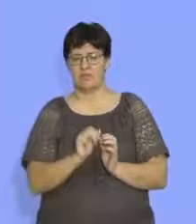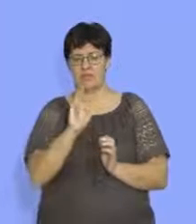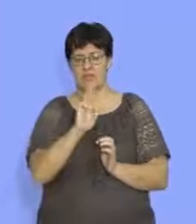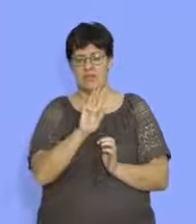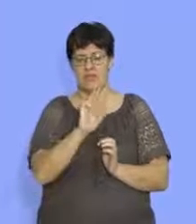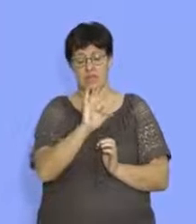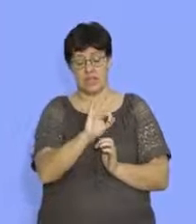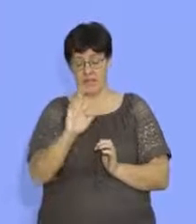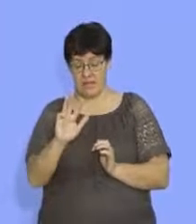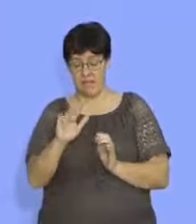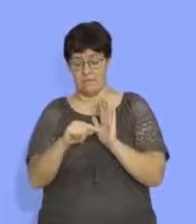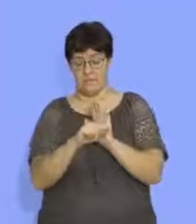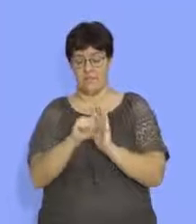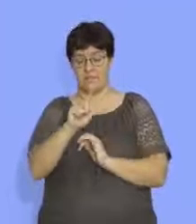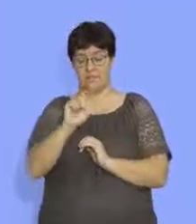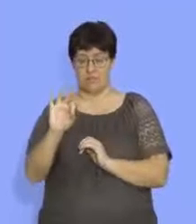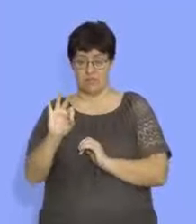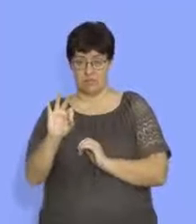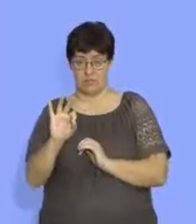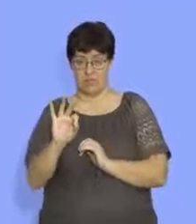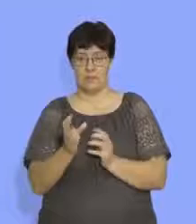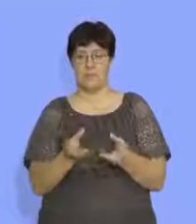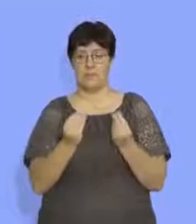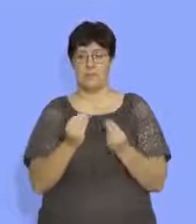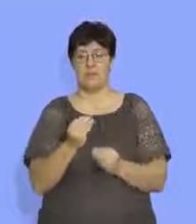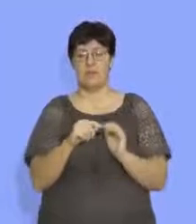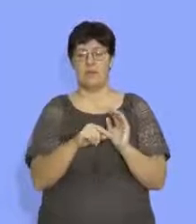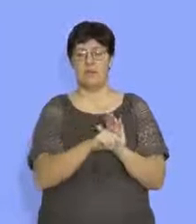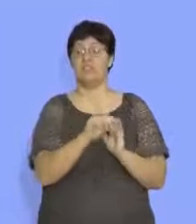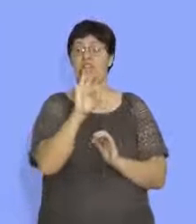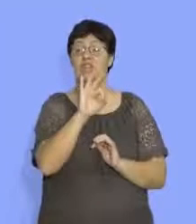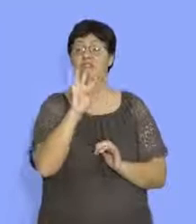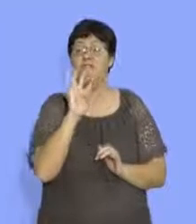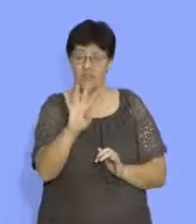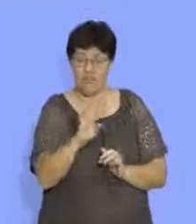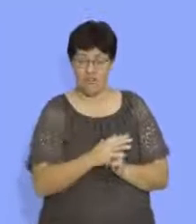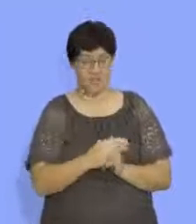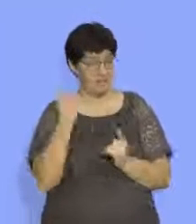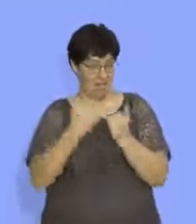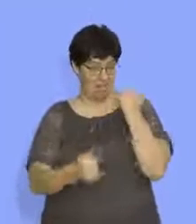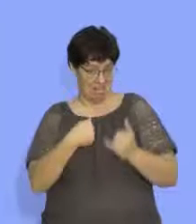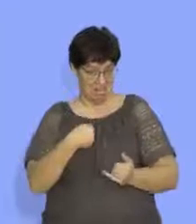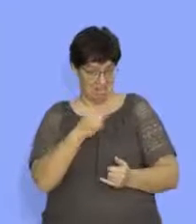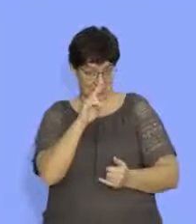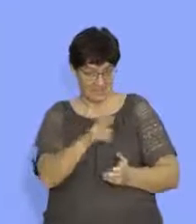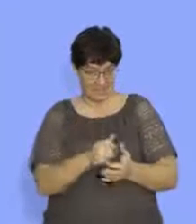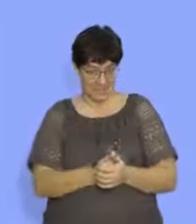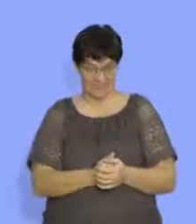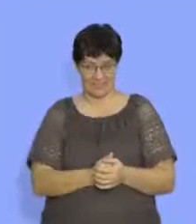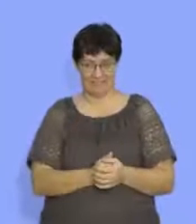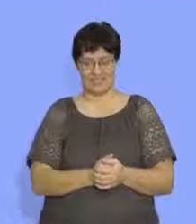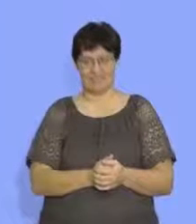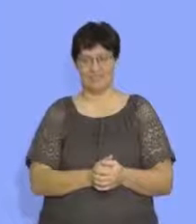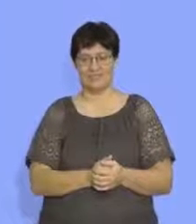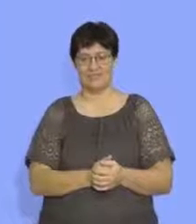it's 39 minus 73, which is 34, not 36.